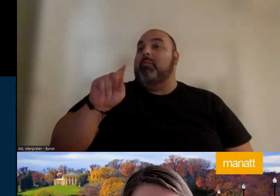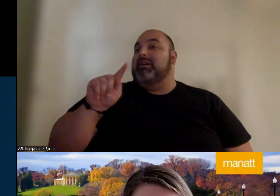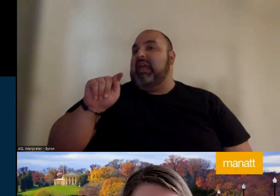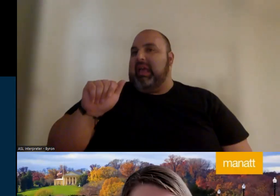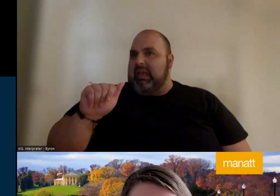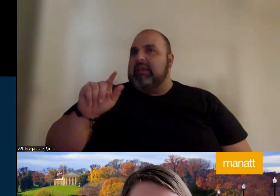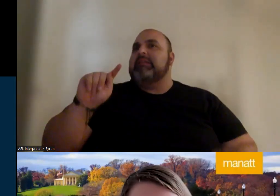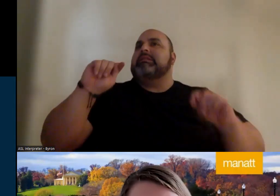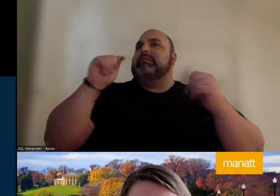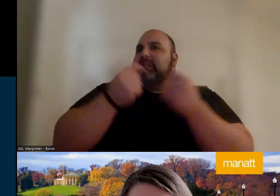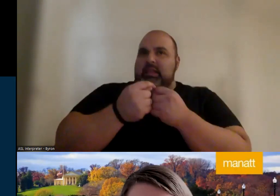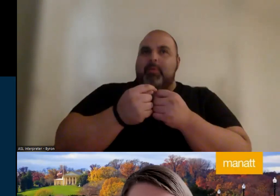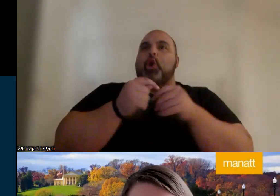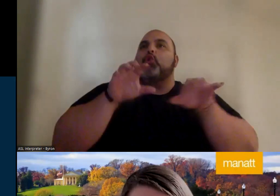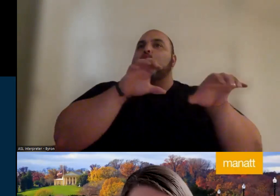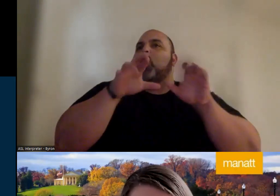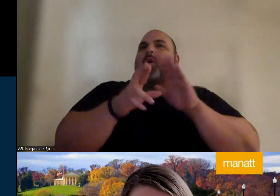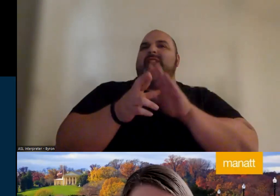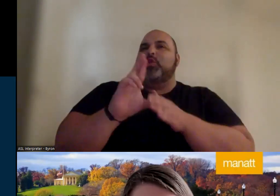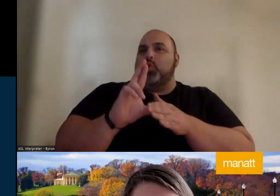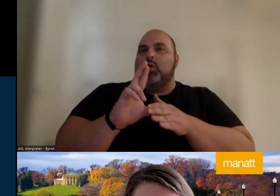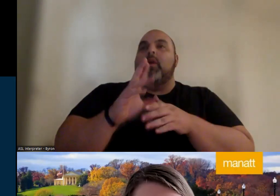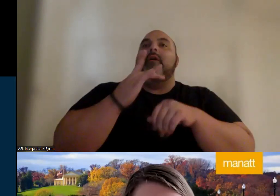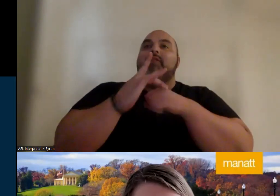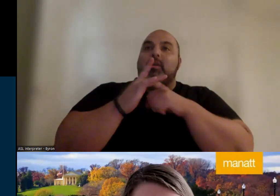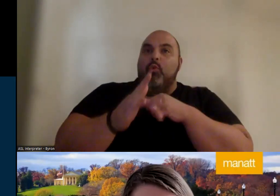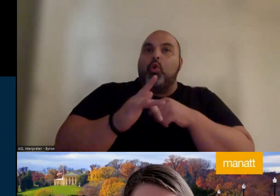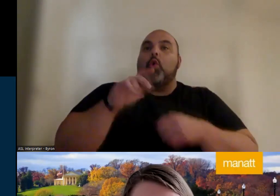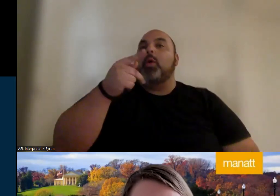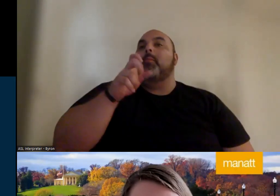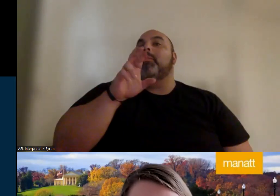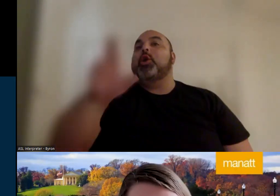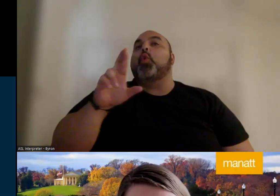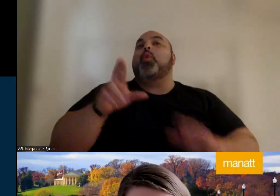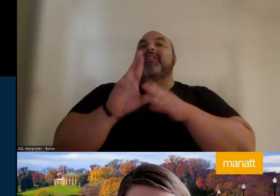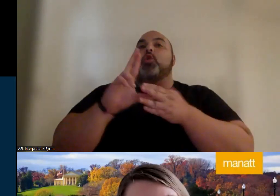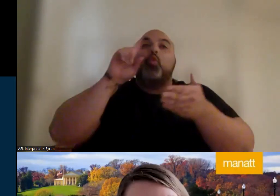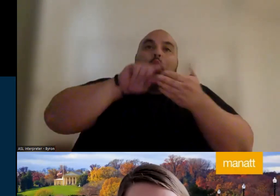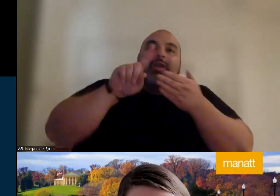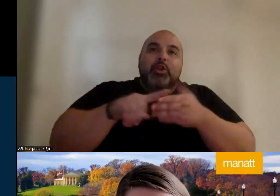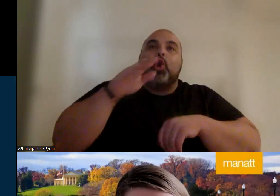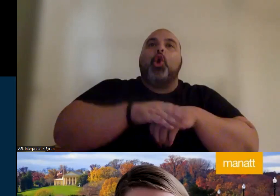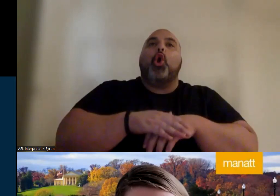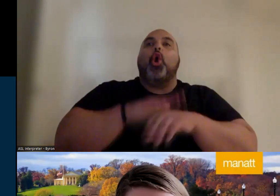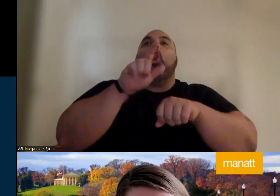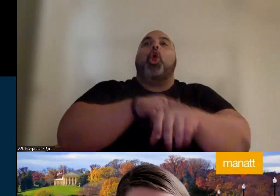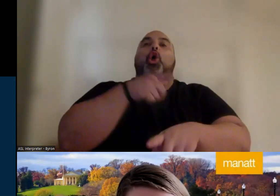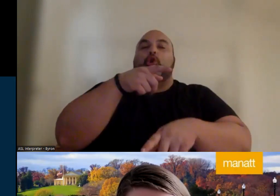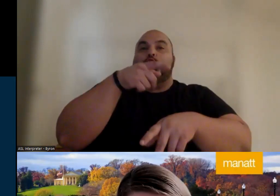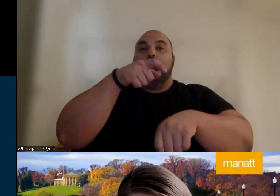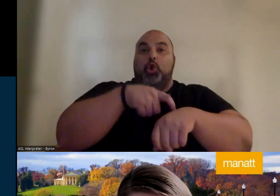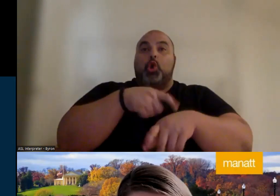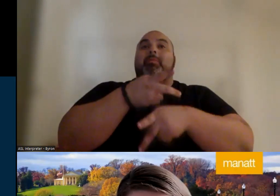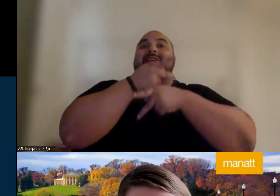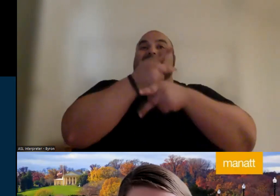literature review of the available peer reviewed research on long term care facility visitation and then the impact when